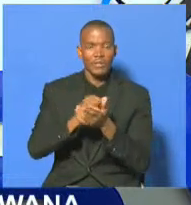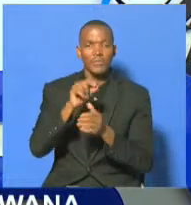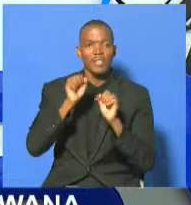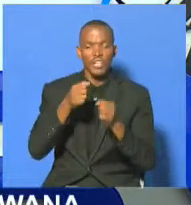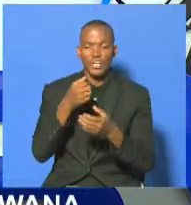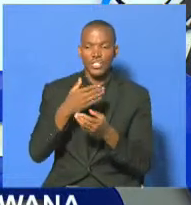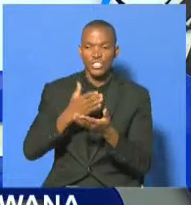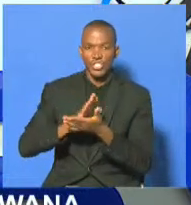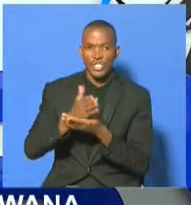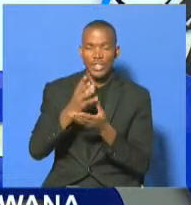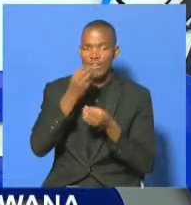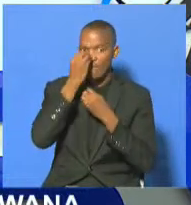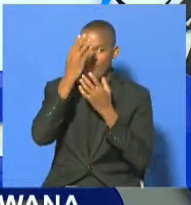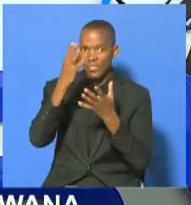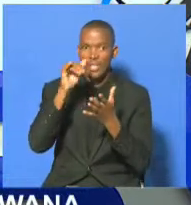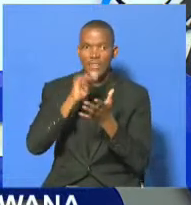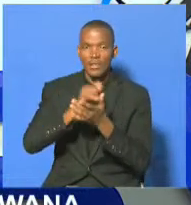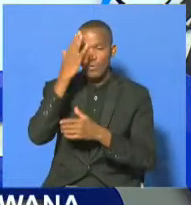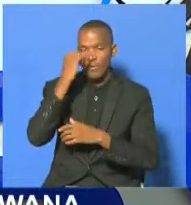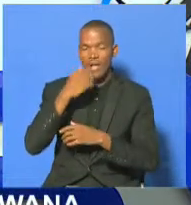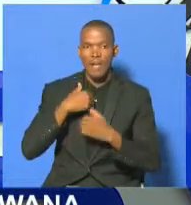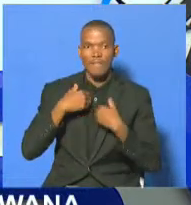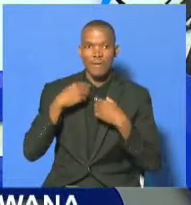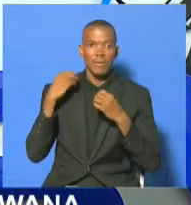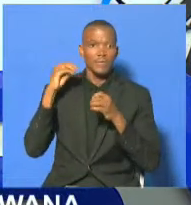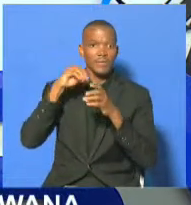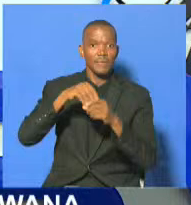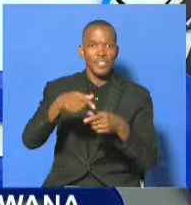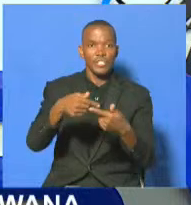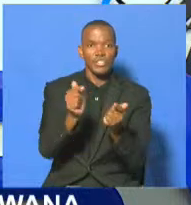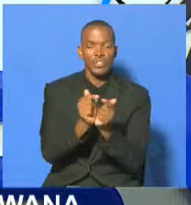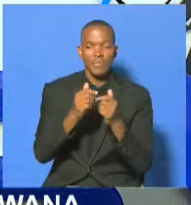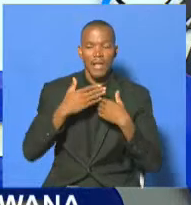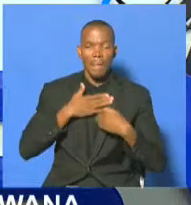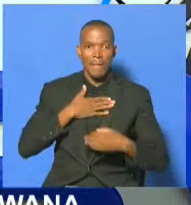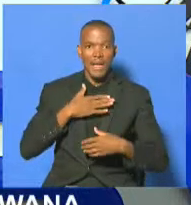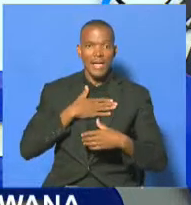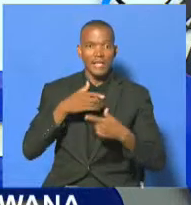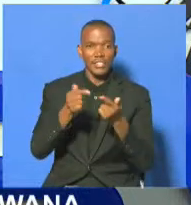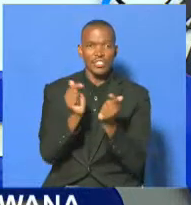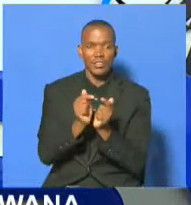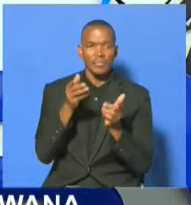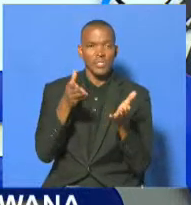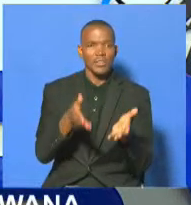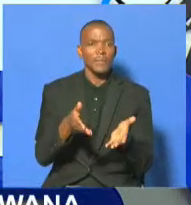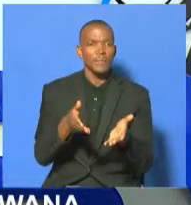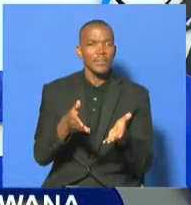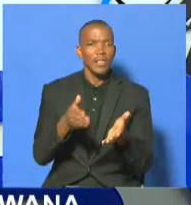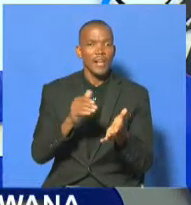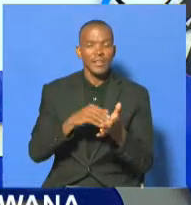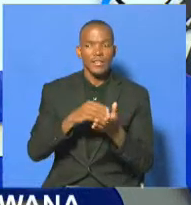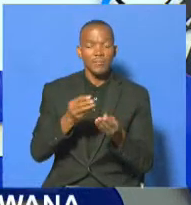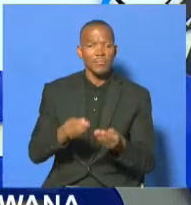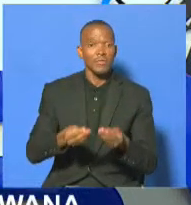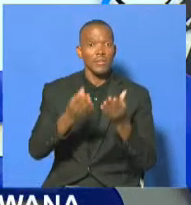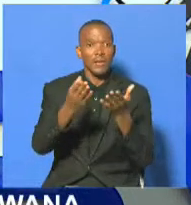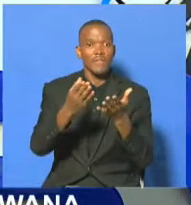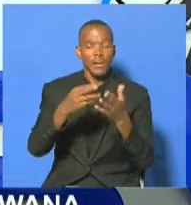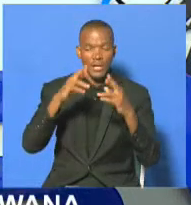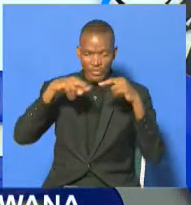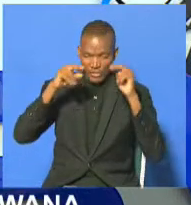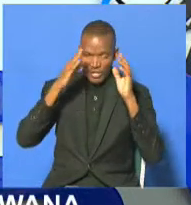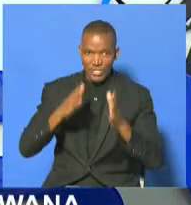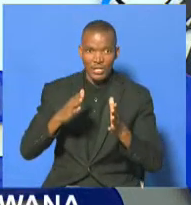share information. That's why I have brought my team with all these brains,